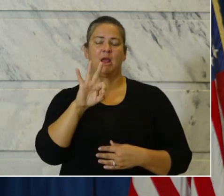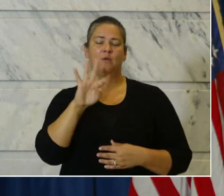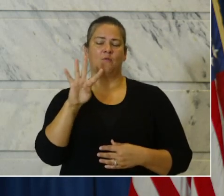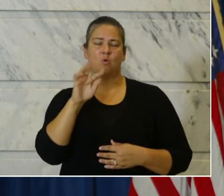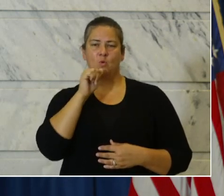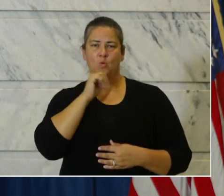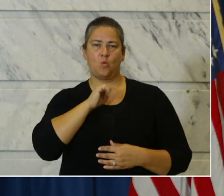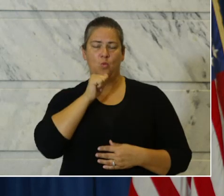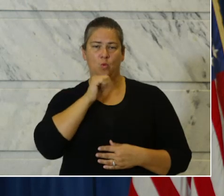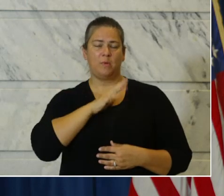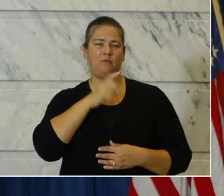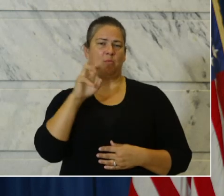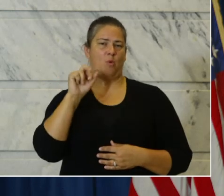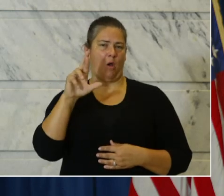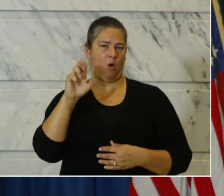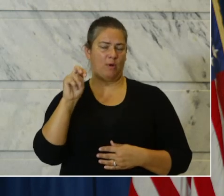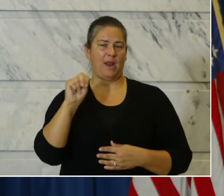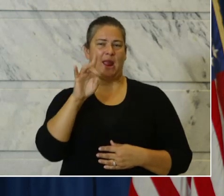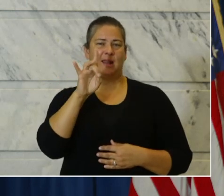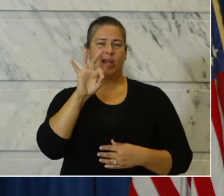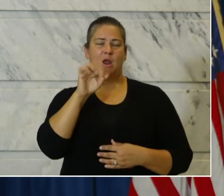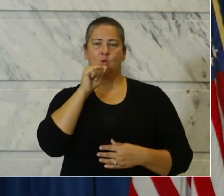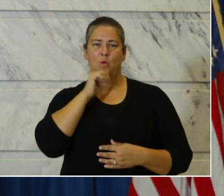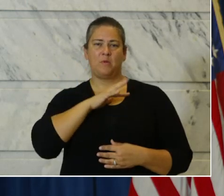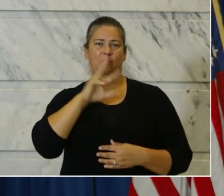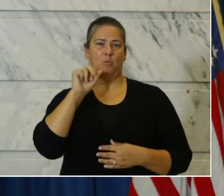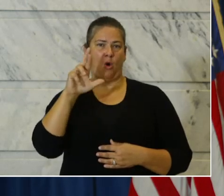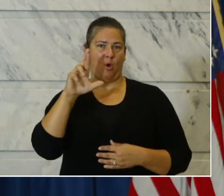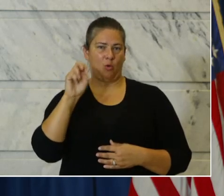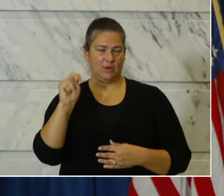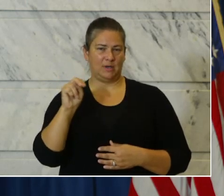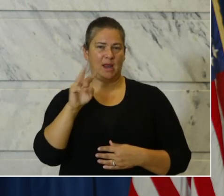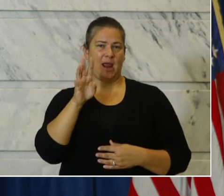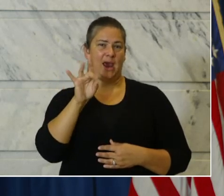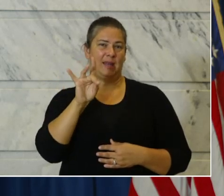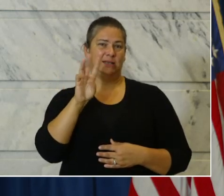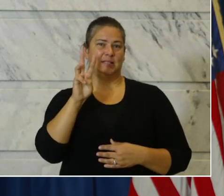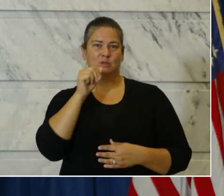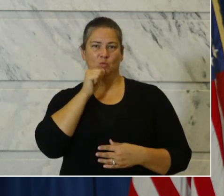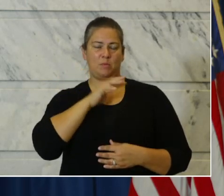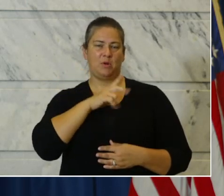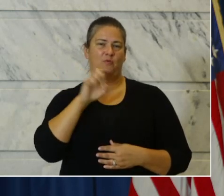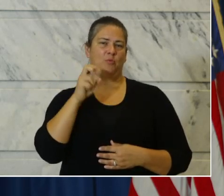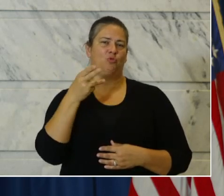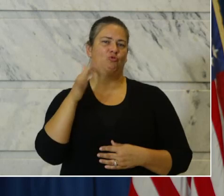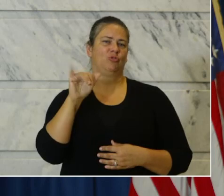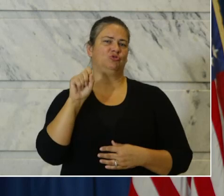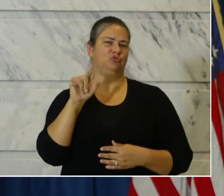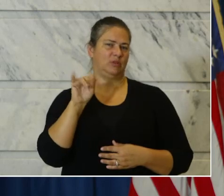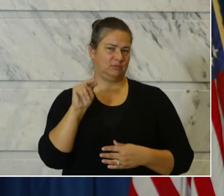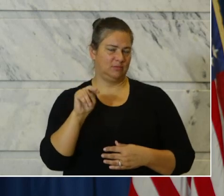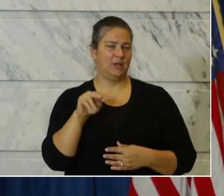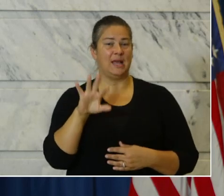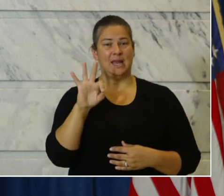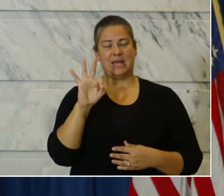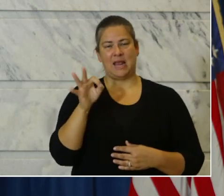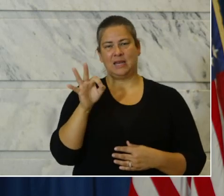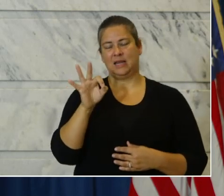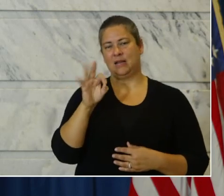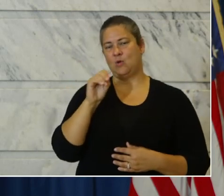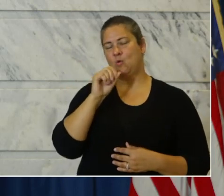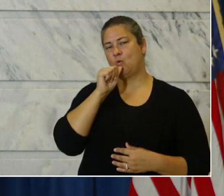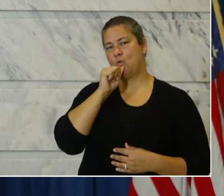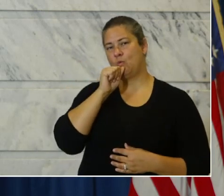94-year-old woman from Warren, an 89-year-old woman from Warren, an 86-year-old woman from Christian, and a 90-year-old